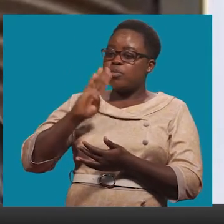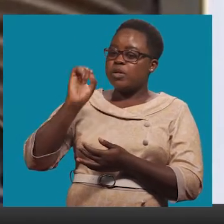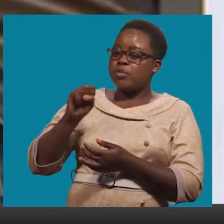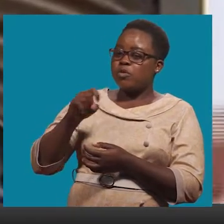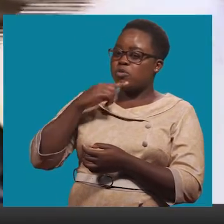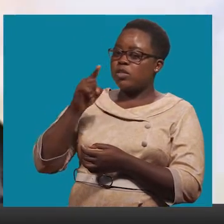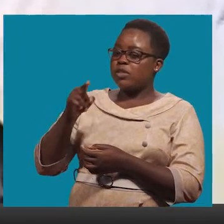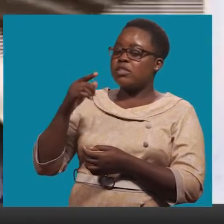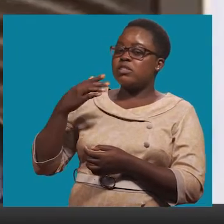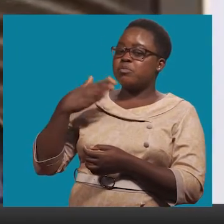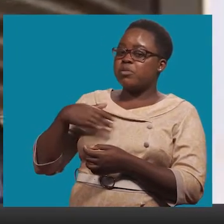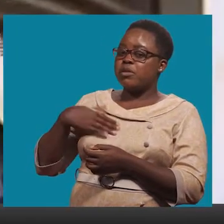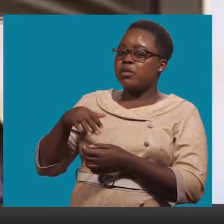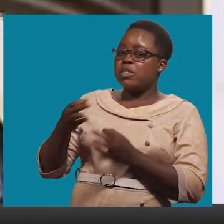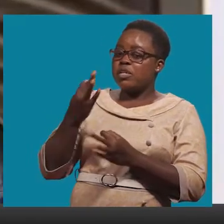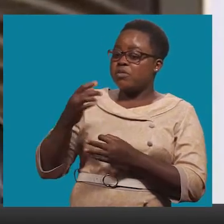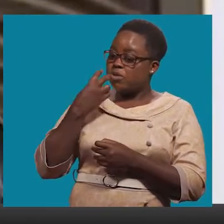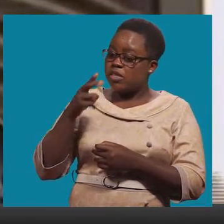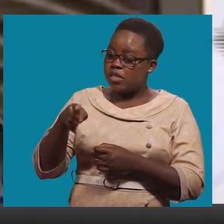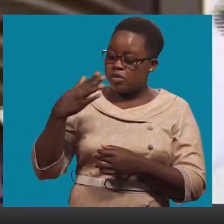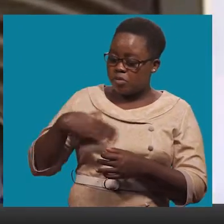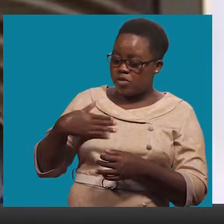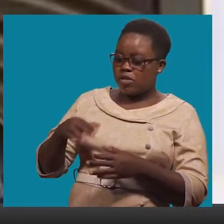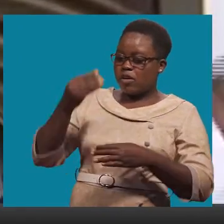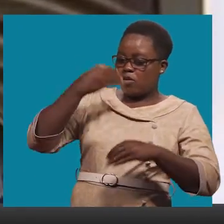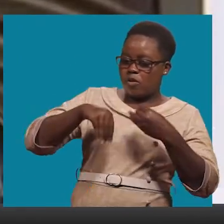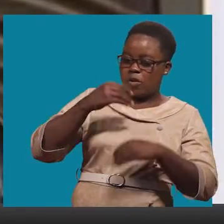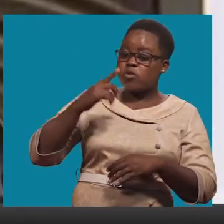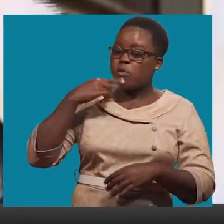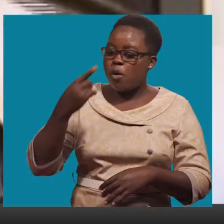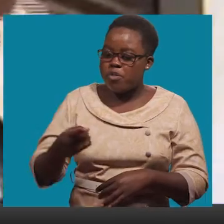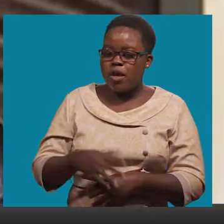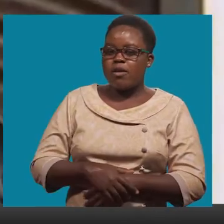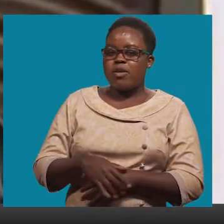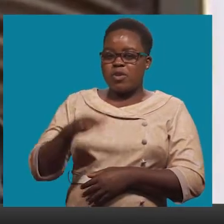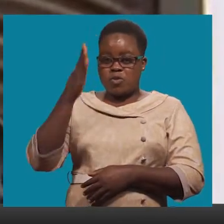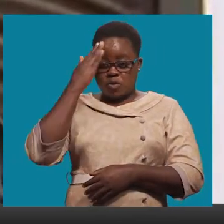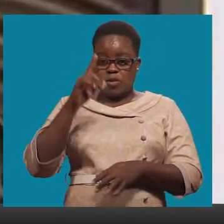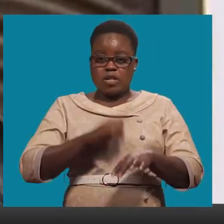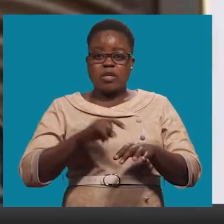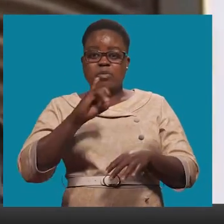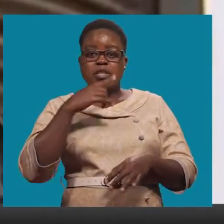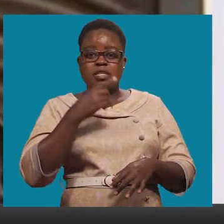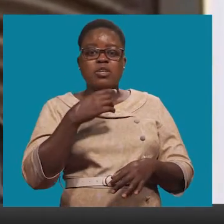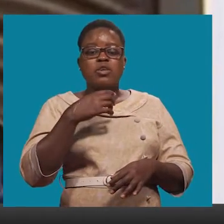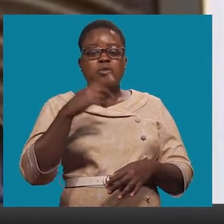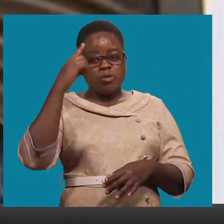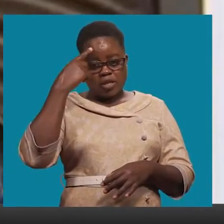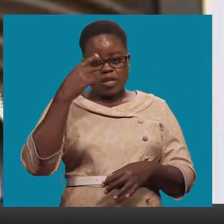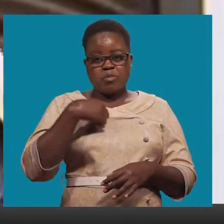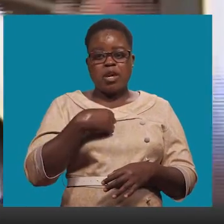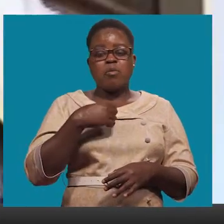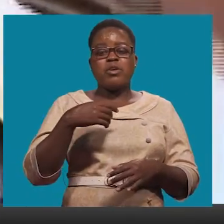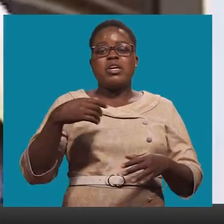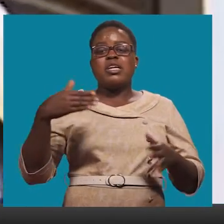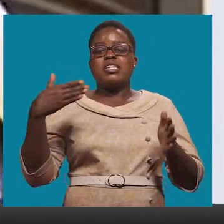I'm sure you should be able to tell this man if you think he is corrupt. Mwambie. Yeah. You know me,